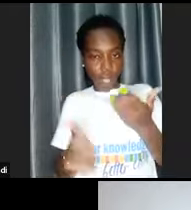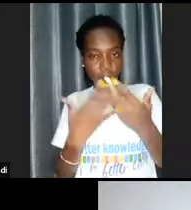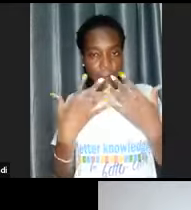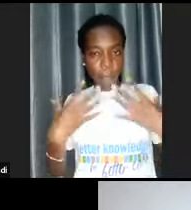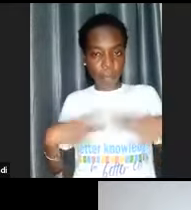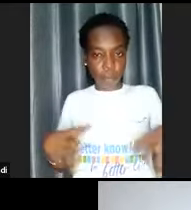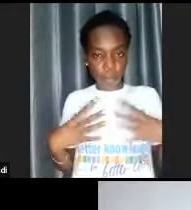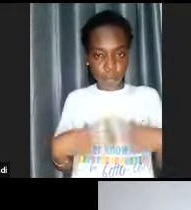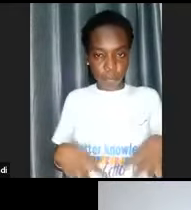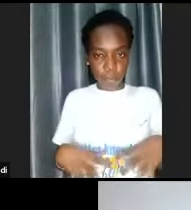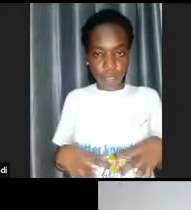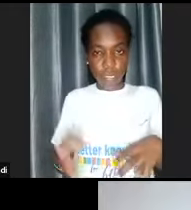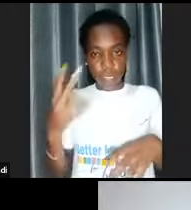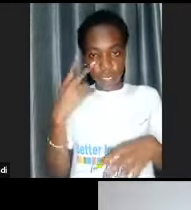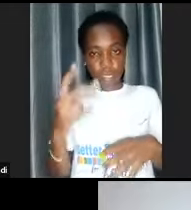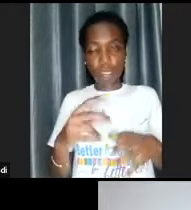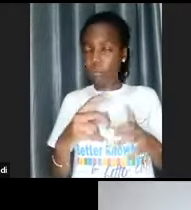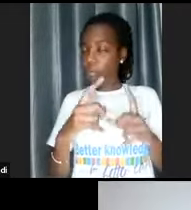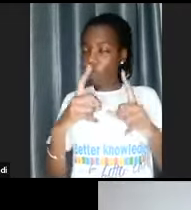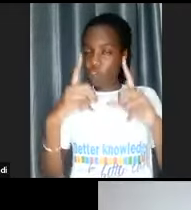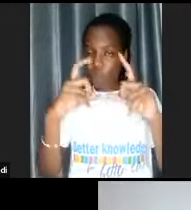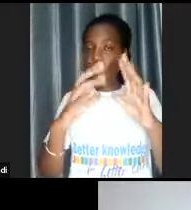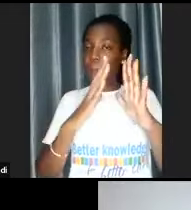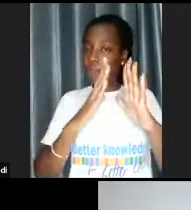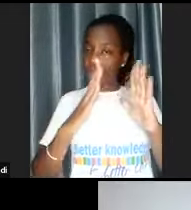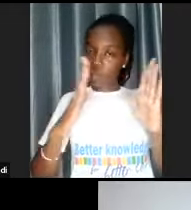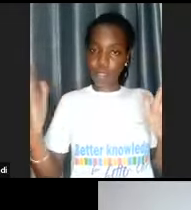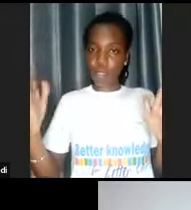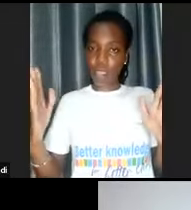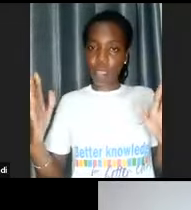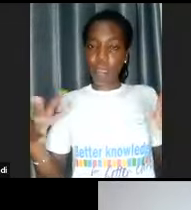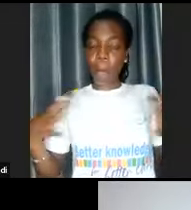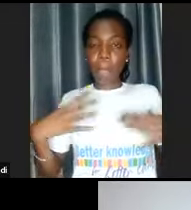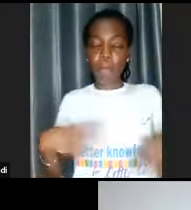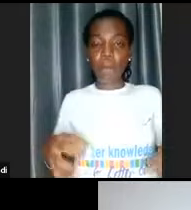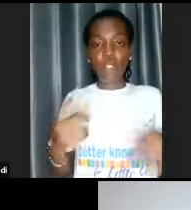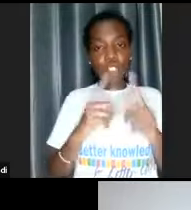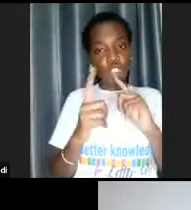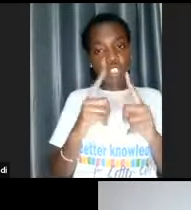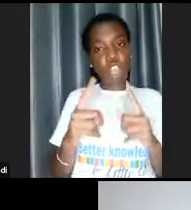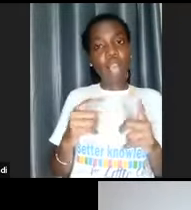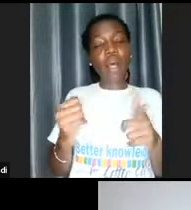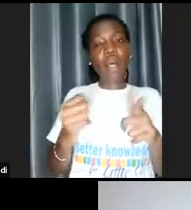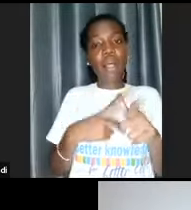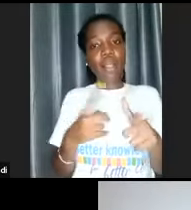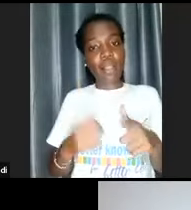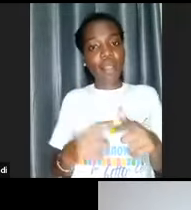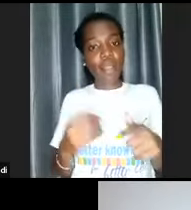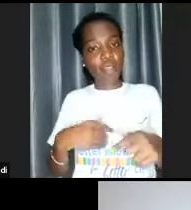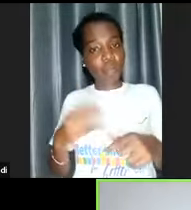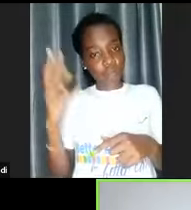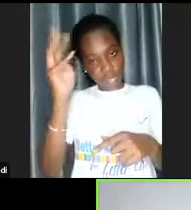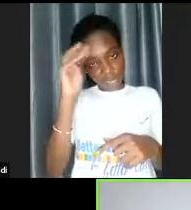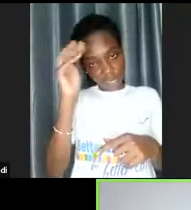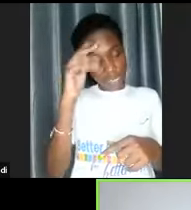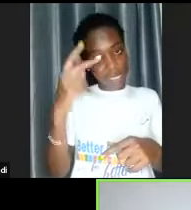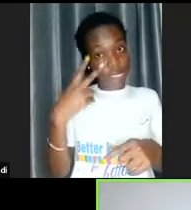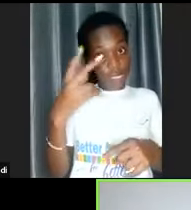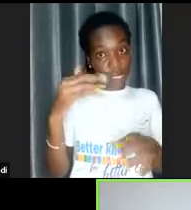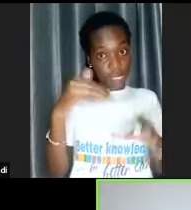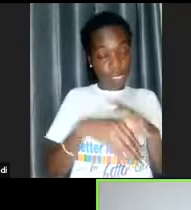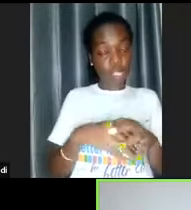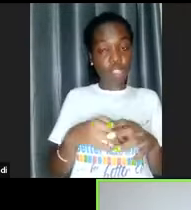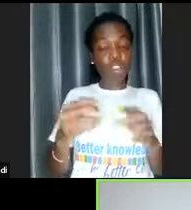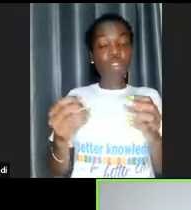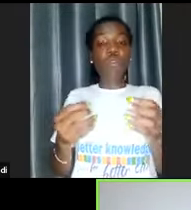big picture mentality. You know, those people where you talk to, you come and talk to me as a kiosk mentality, I help you see the supermarket. People would even tell me,